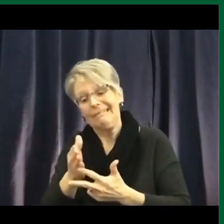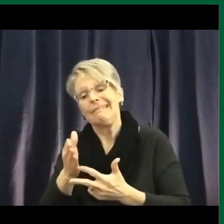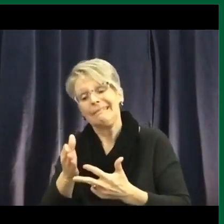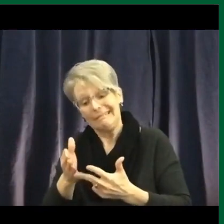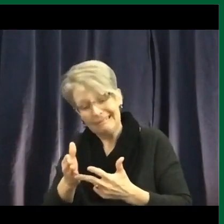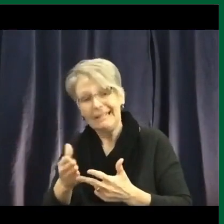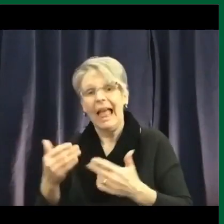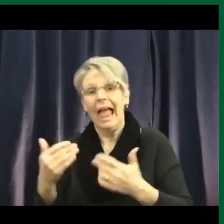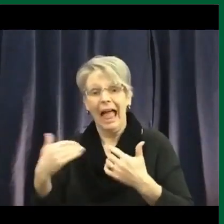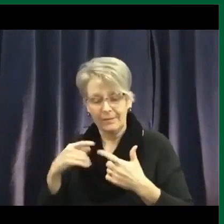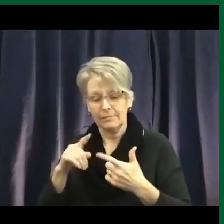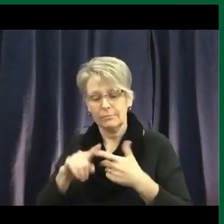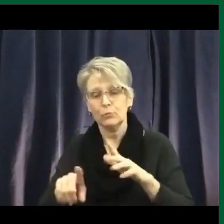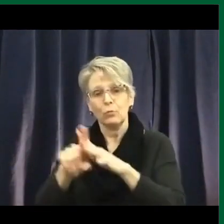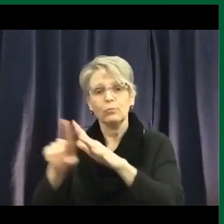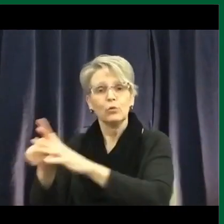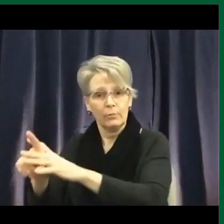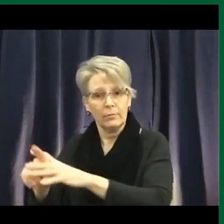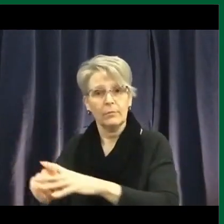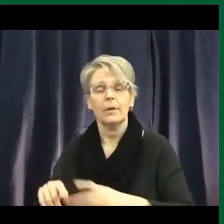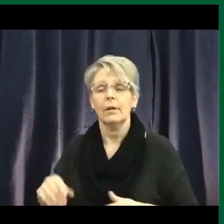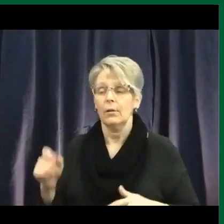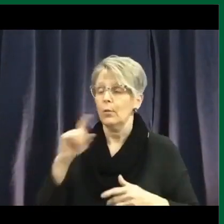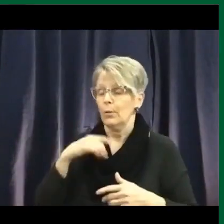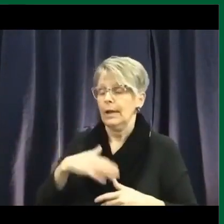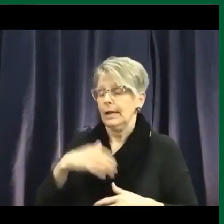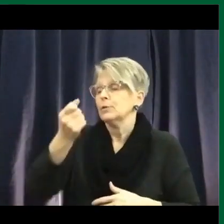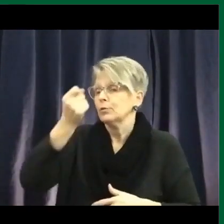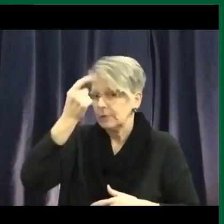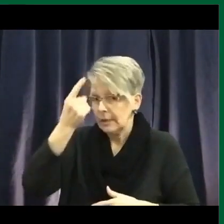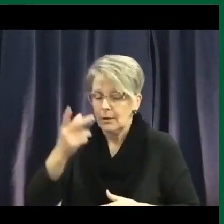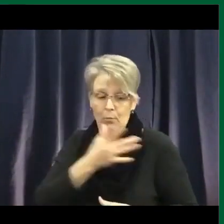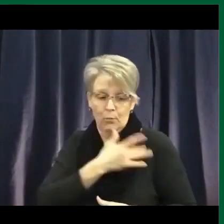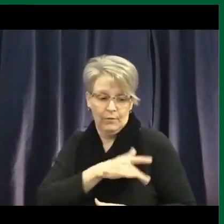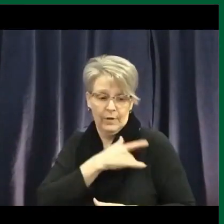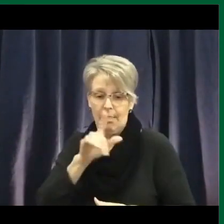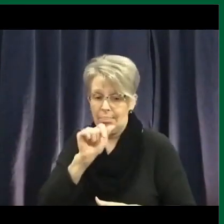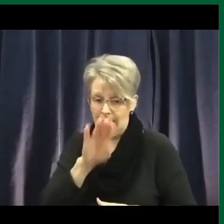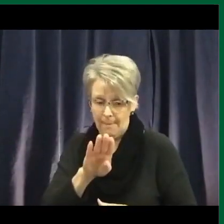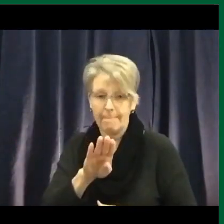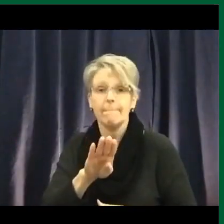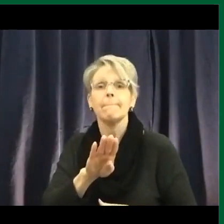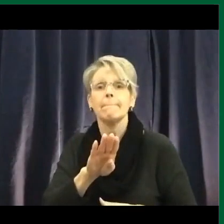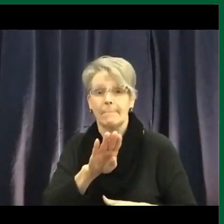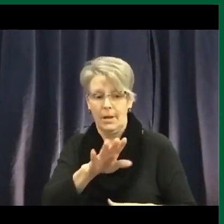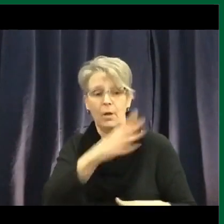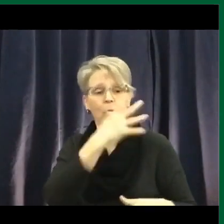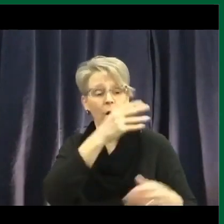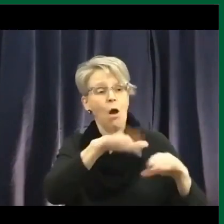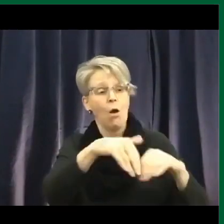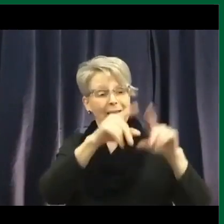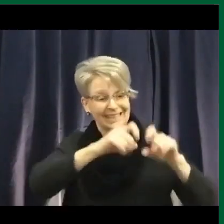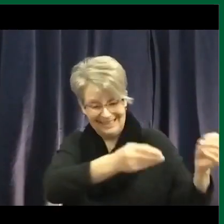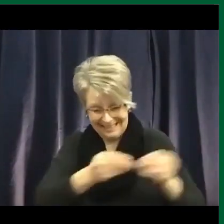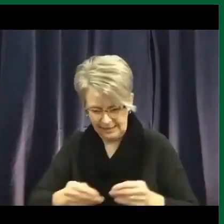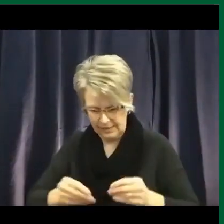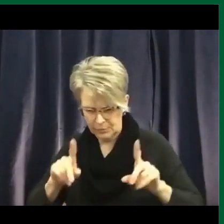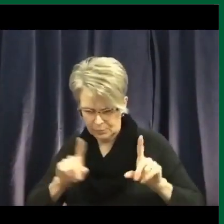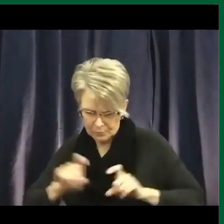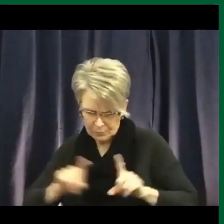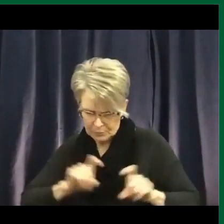as we move forward. We appreciate the fact that we have our provincial lab that will be screening all of the test samples that we have,